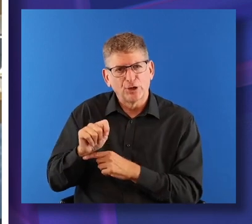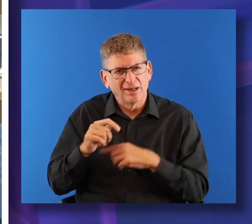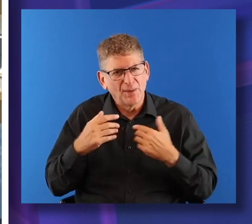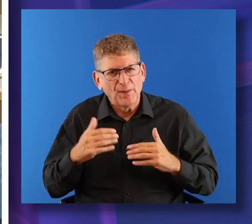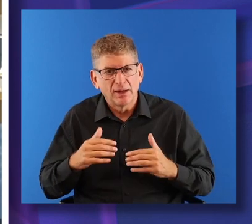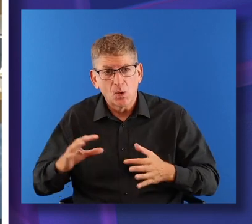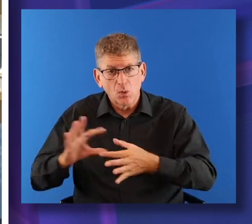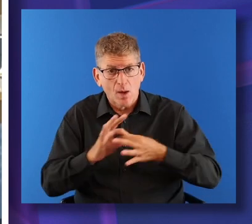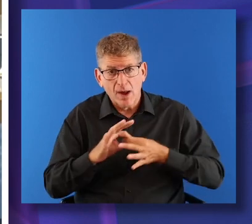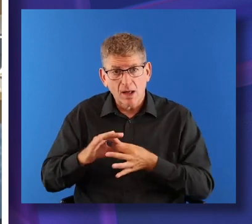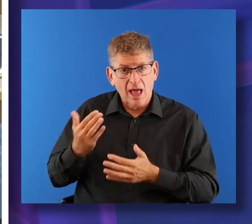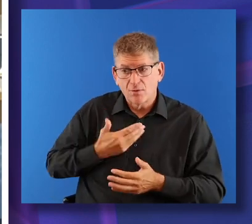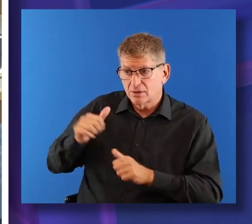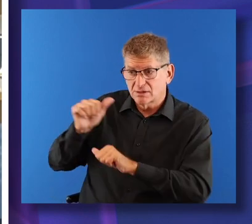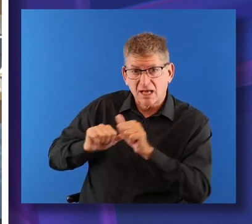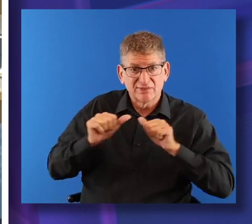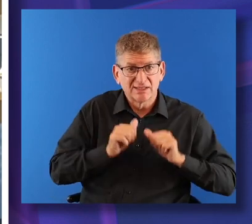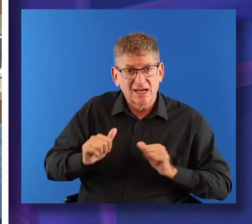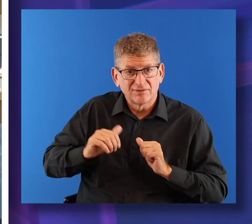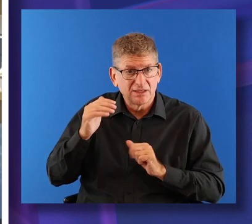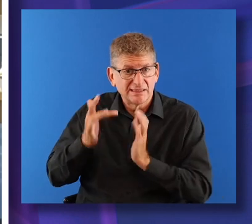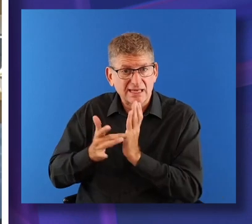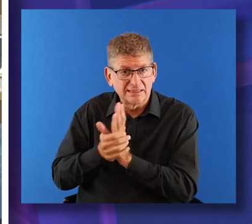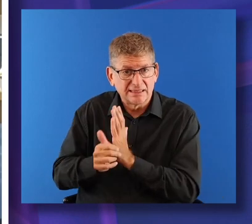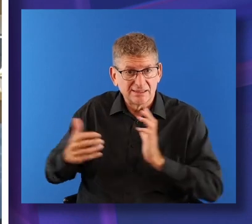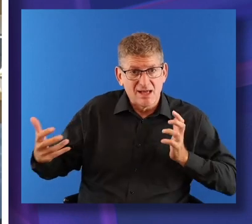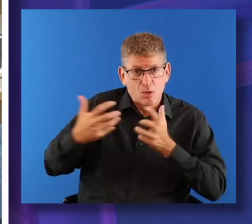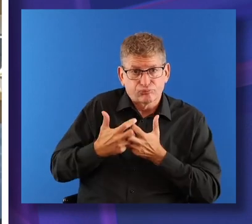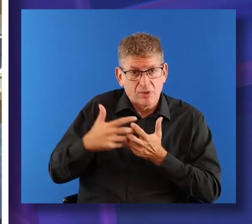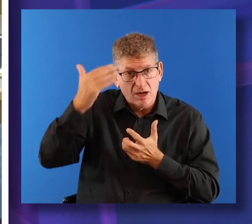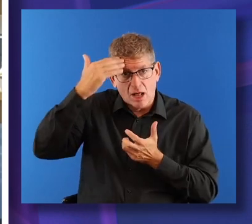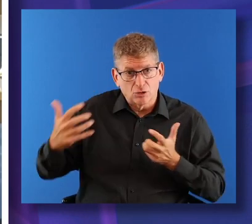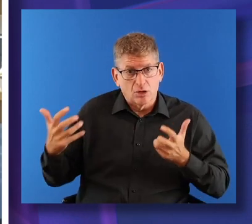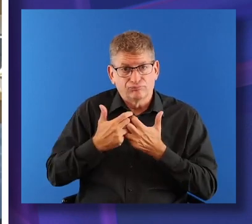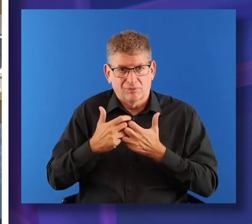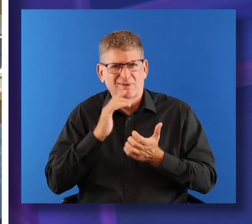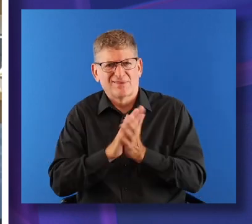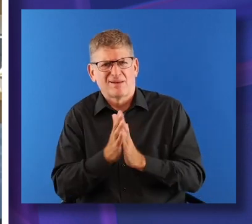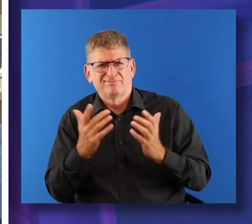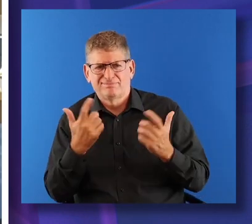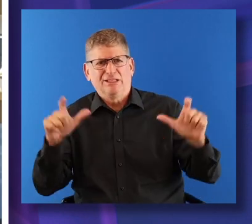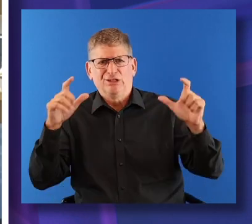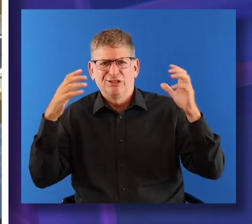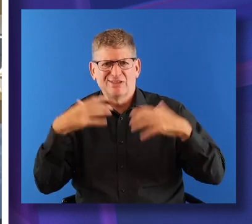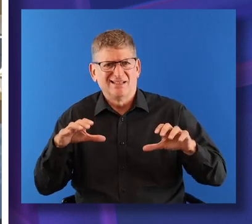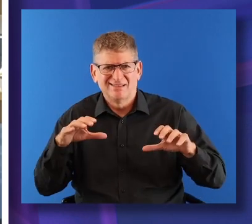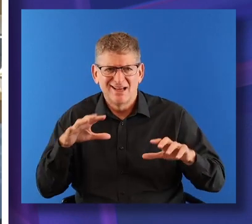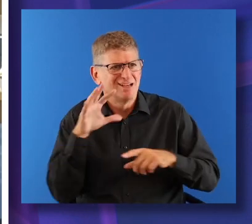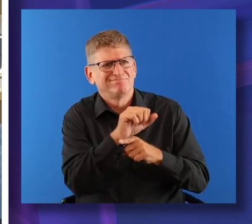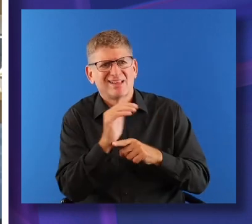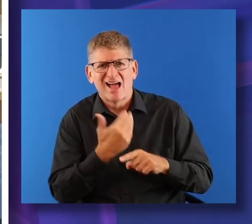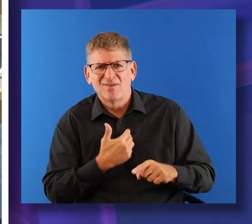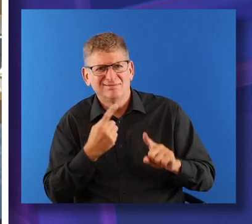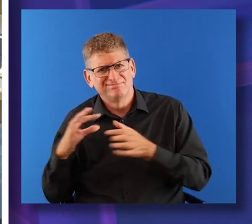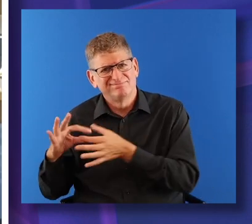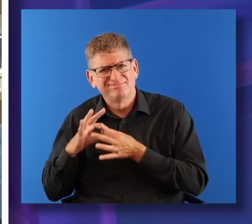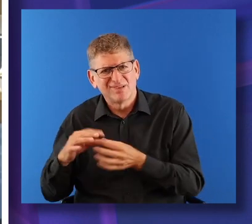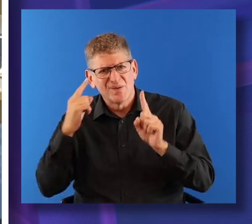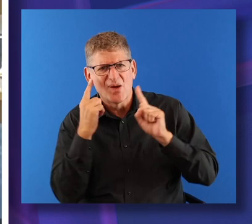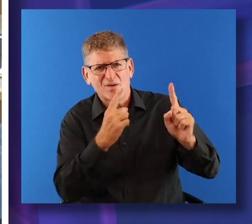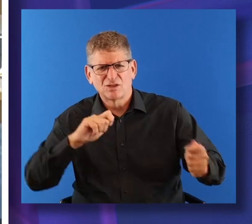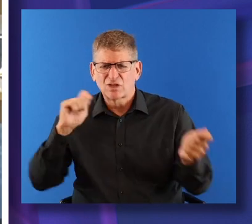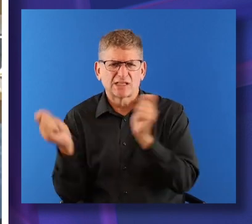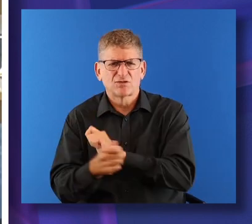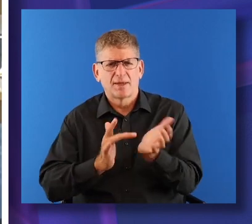us a much bigger chance to reach our joint goal of transforming pharmaceutical research by leveraging large